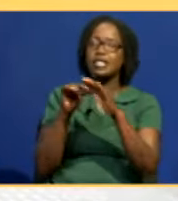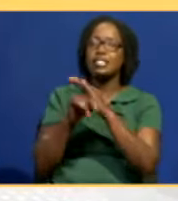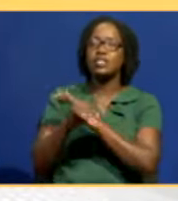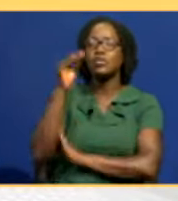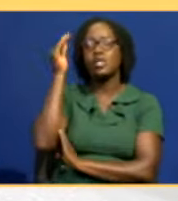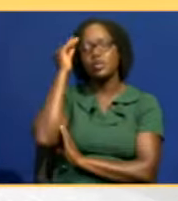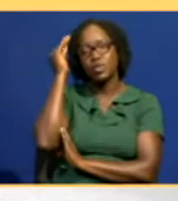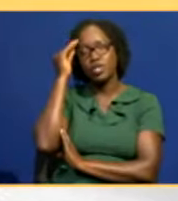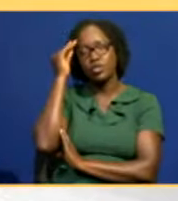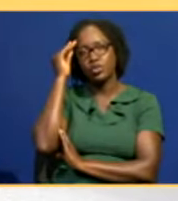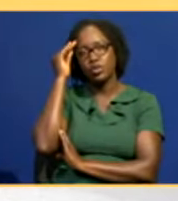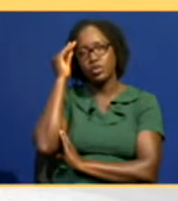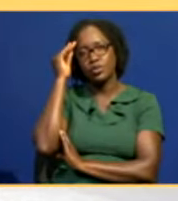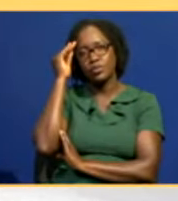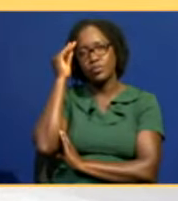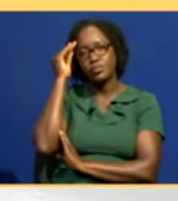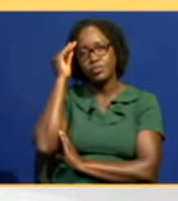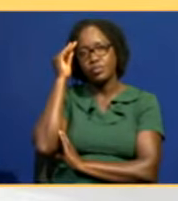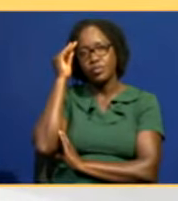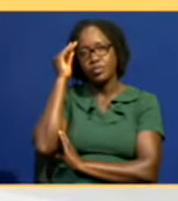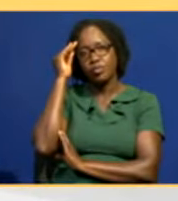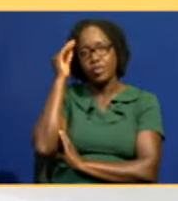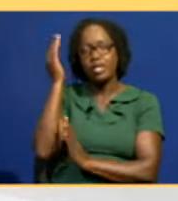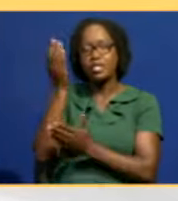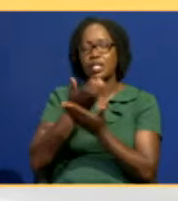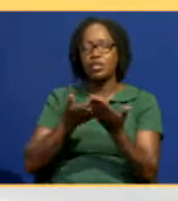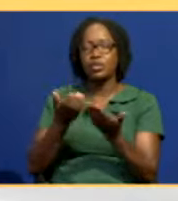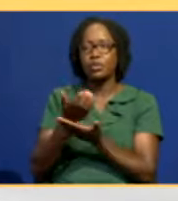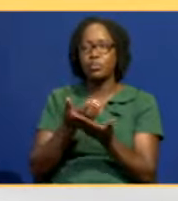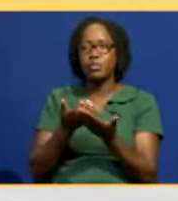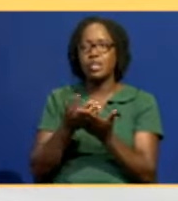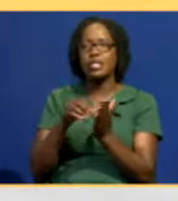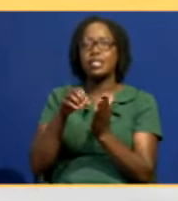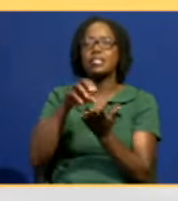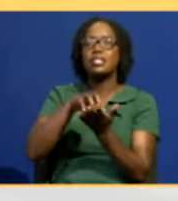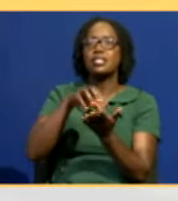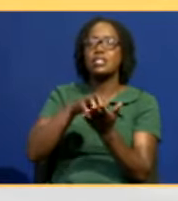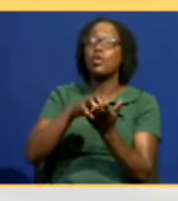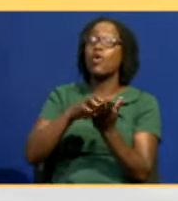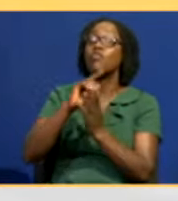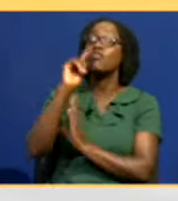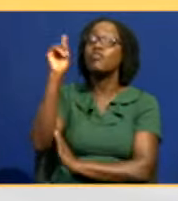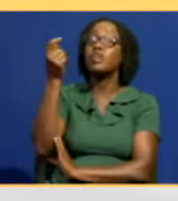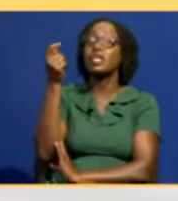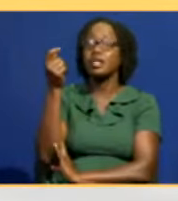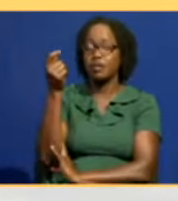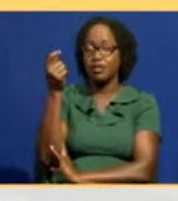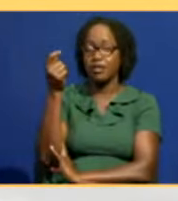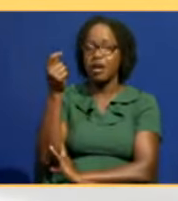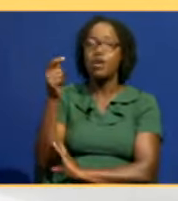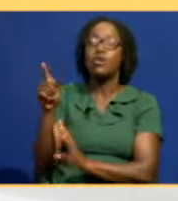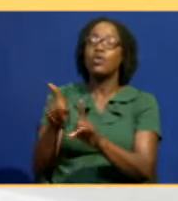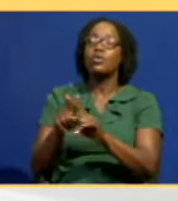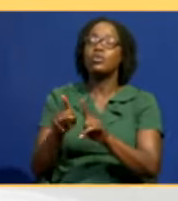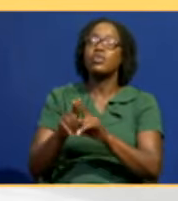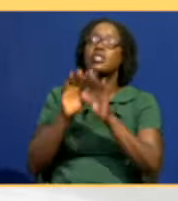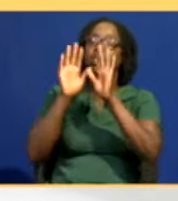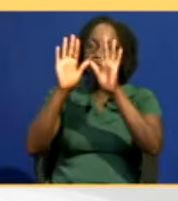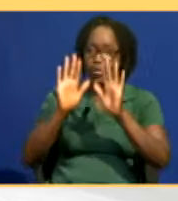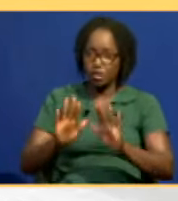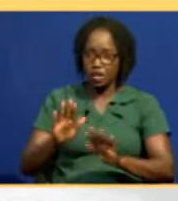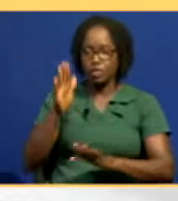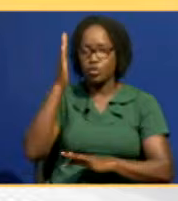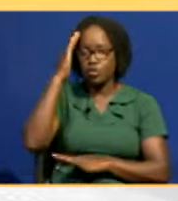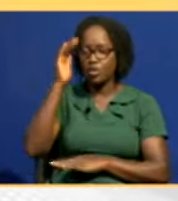education. Looking at the economic status of this country, it's also very imperative to note